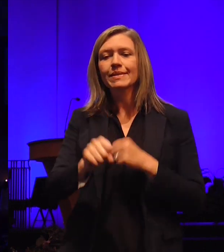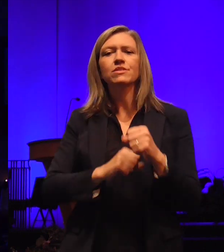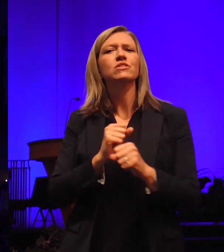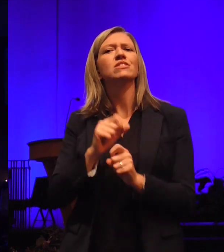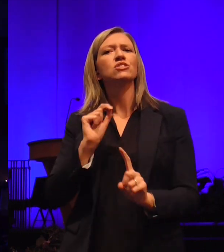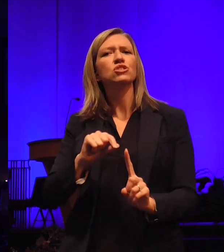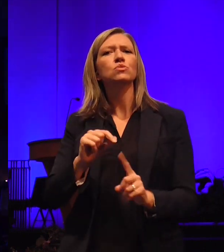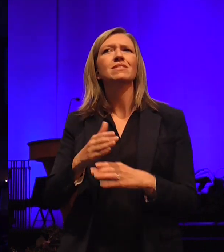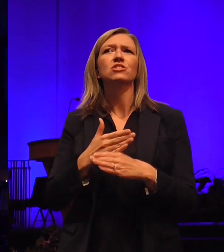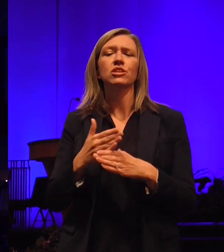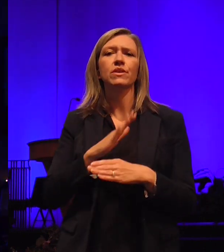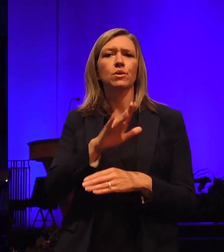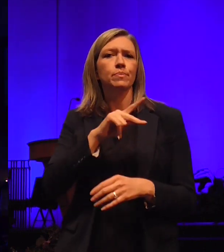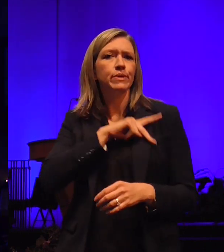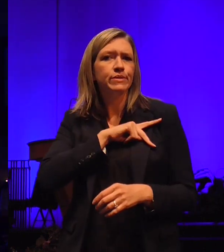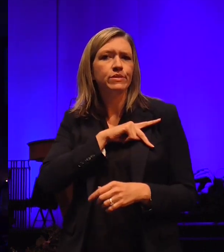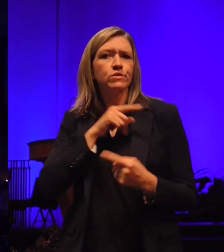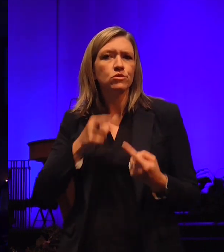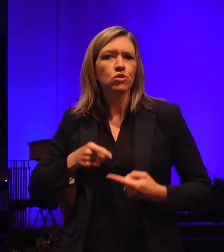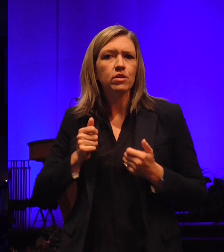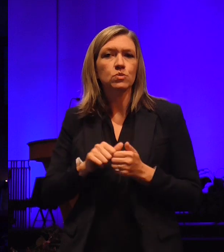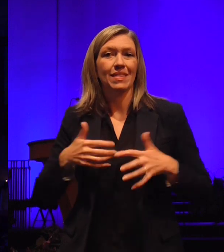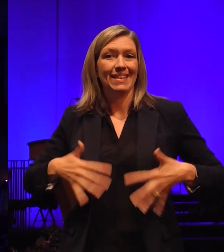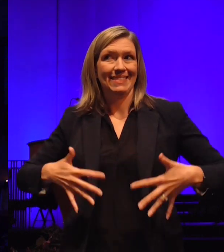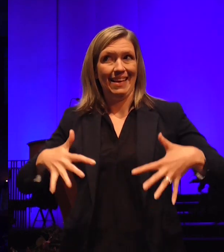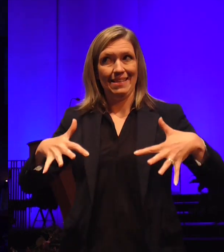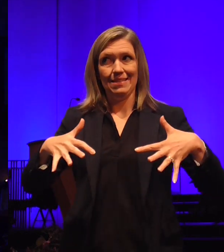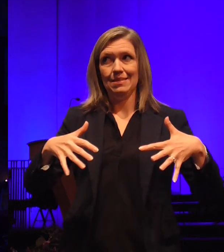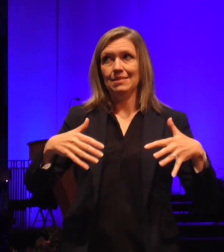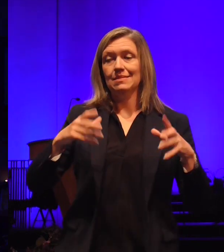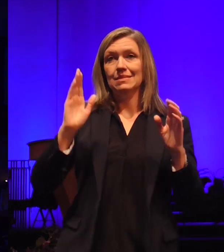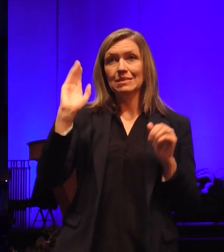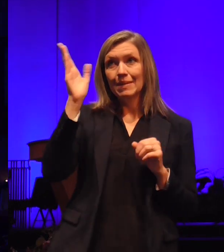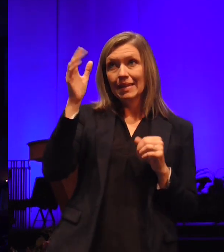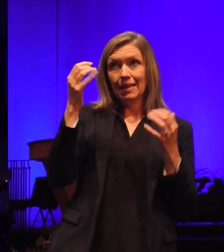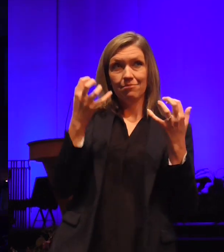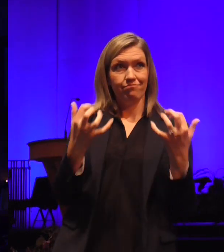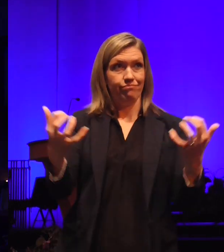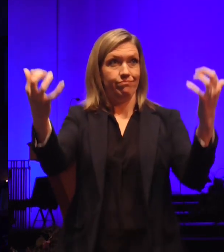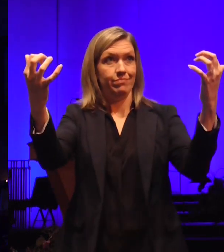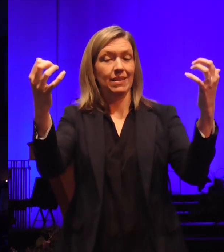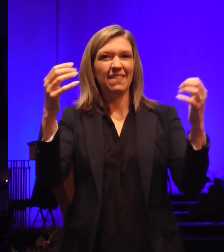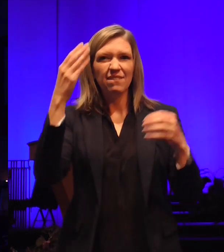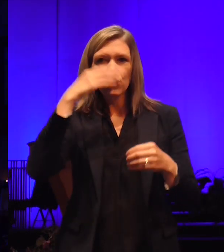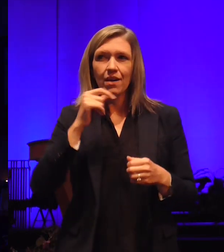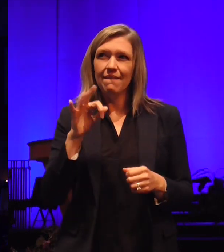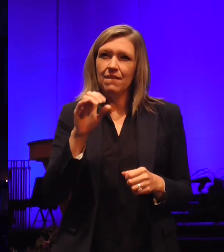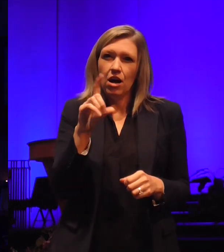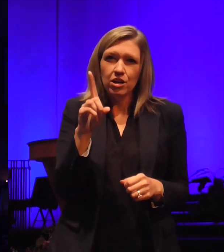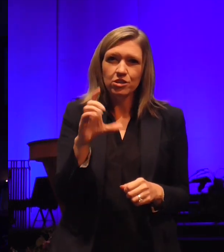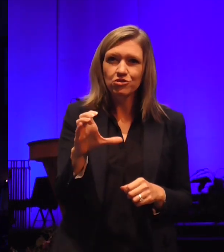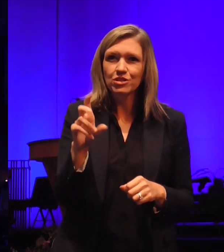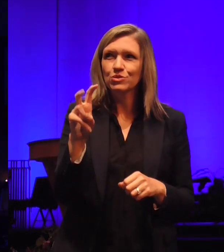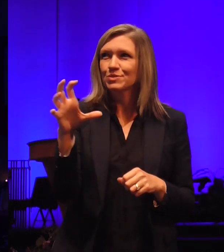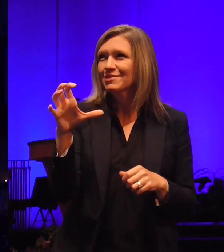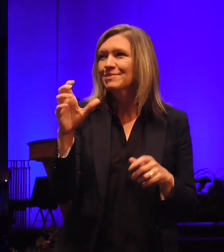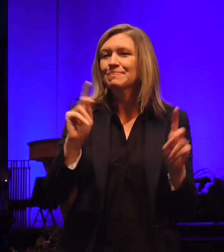own personal struggles with anxiety and speaking in public, and she's doing this in front of hundreds of people, speaking with